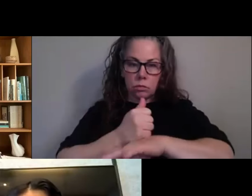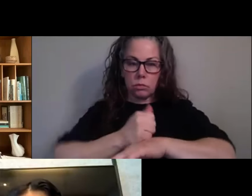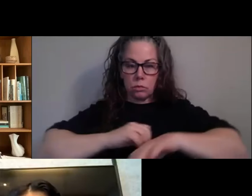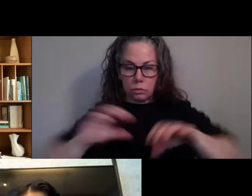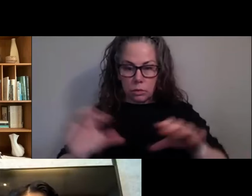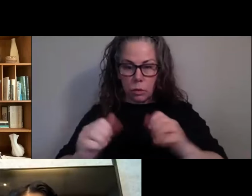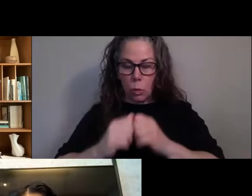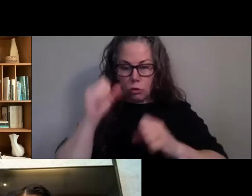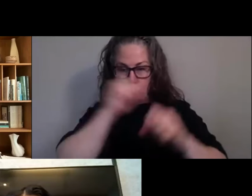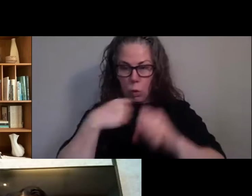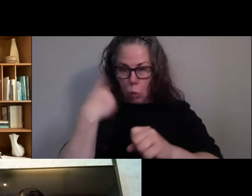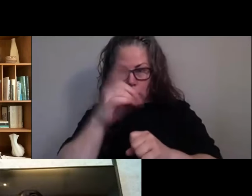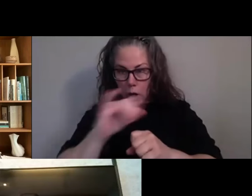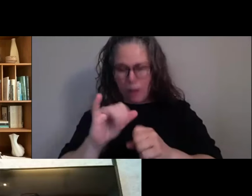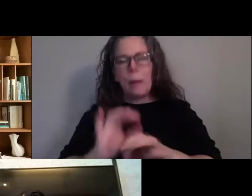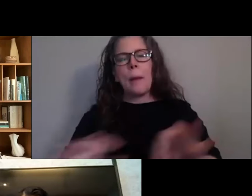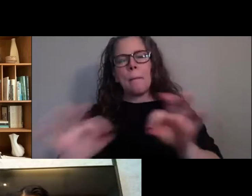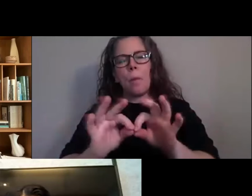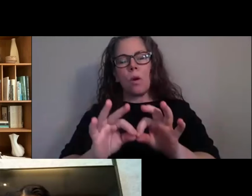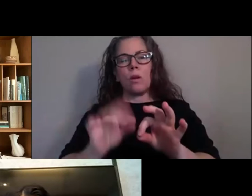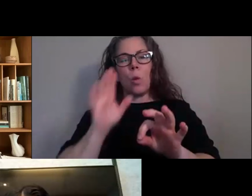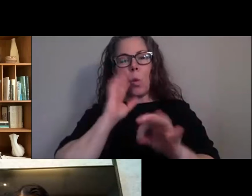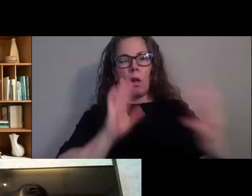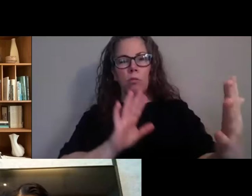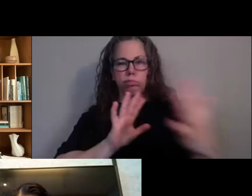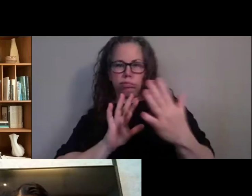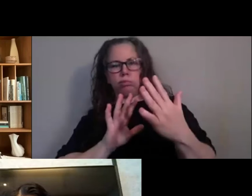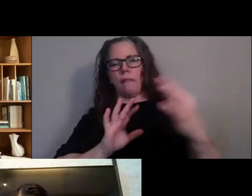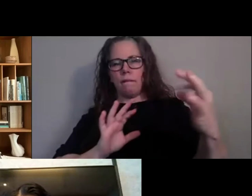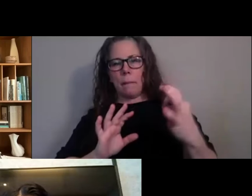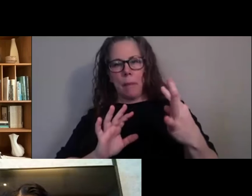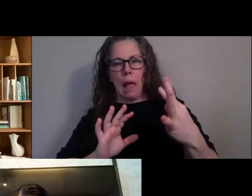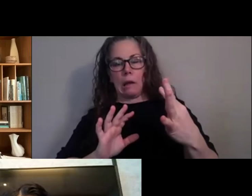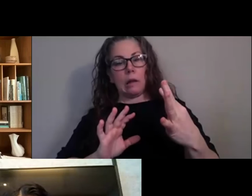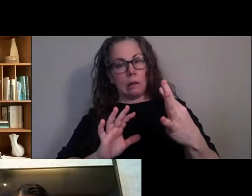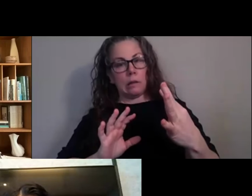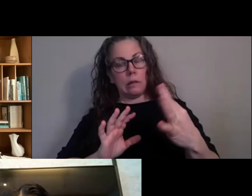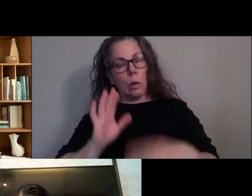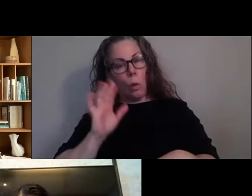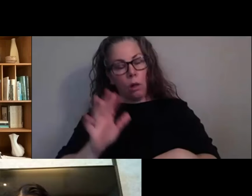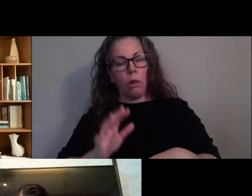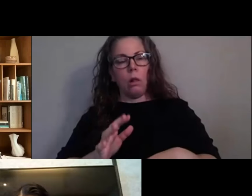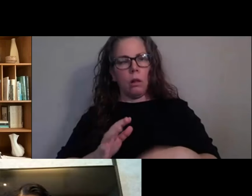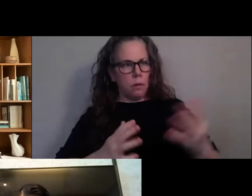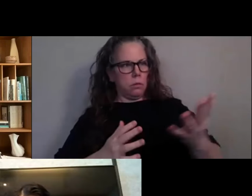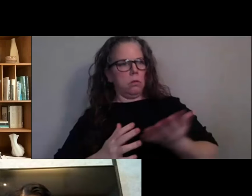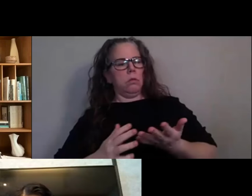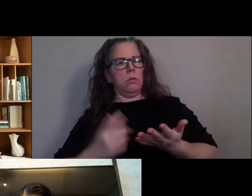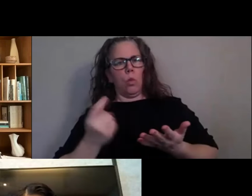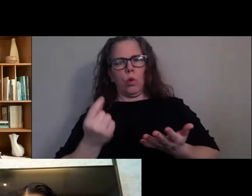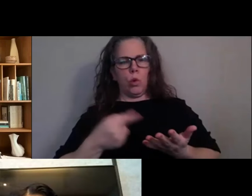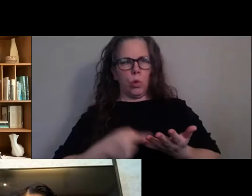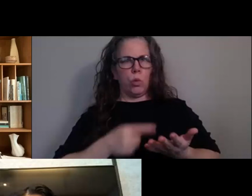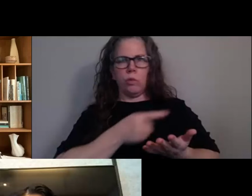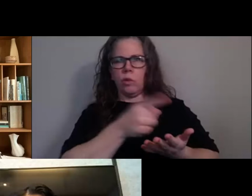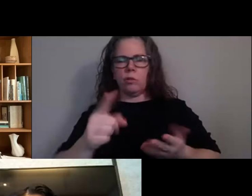also be prepared for feedback and to be willing to do to make that feedback. And one of the things we